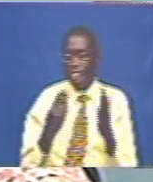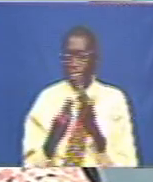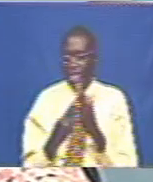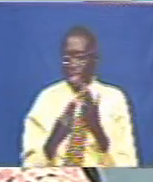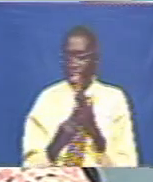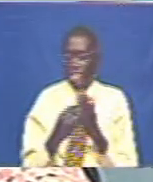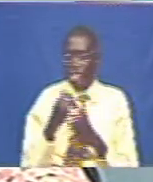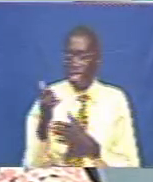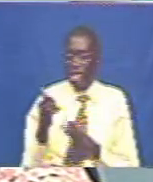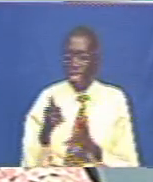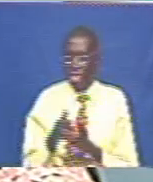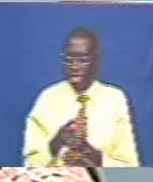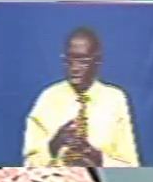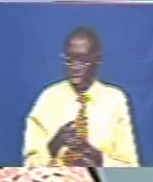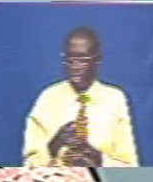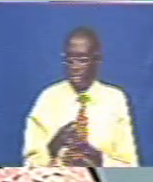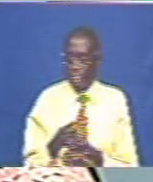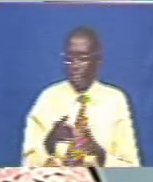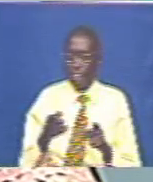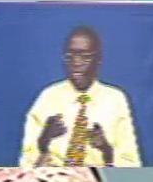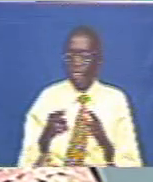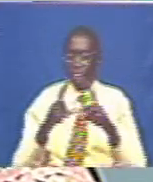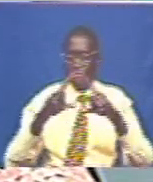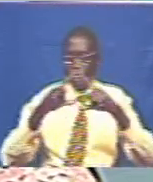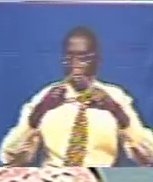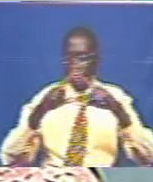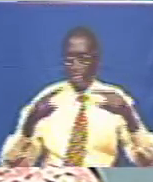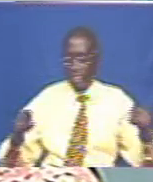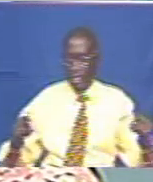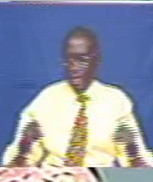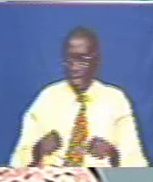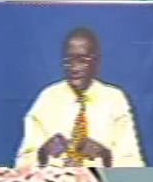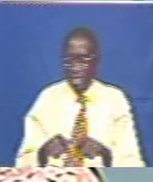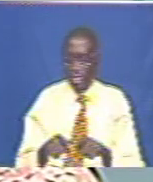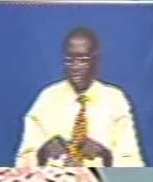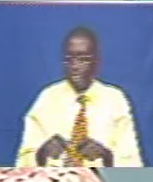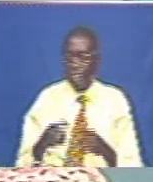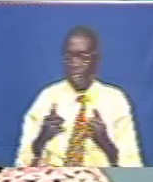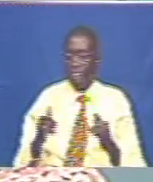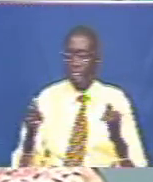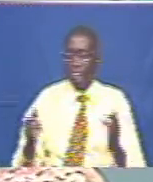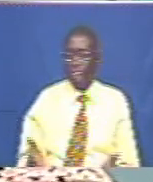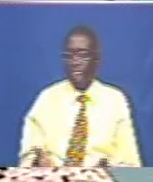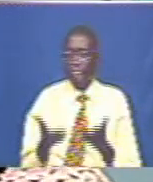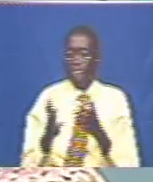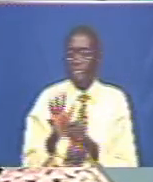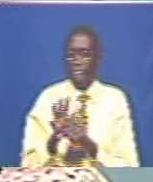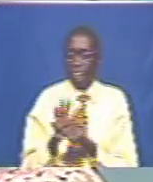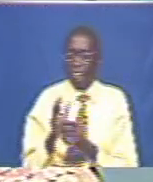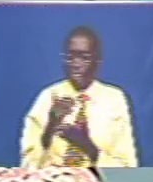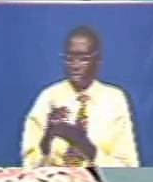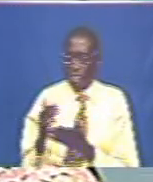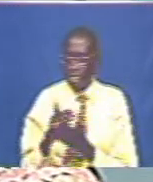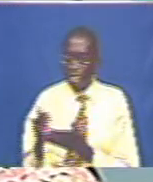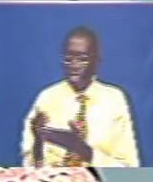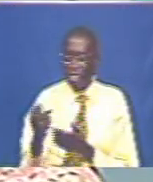inclusion right to the bottom of the pyramid. And therefore, trying to promote as many cooperatives here and there,